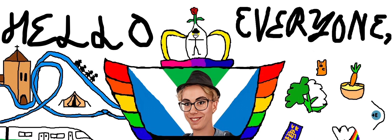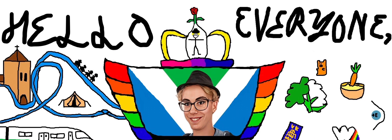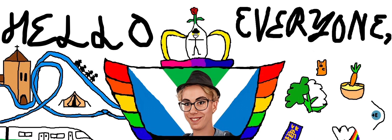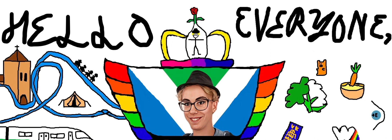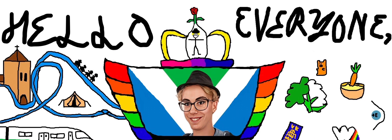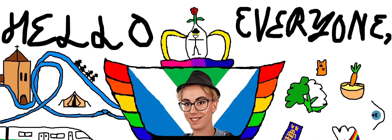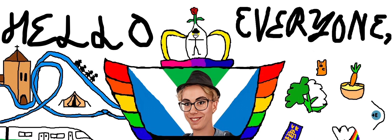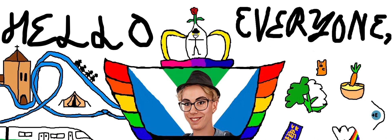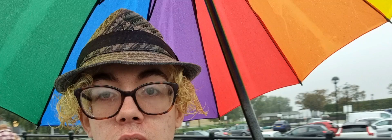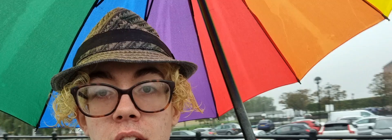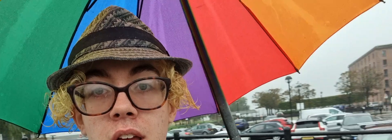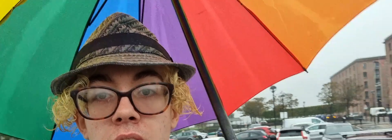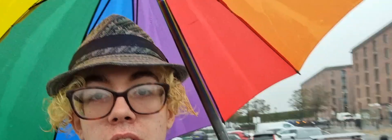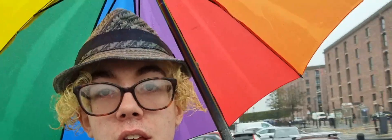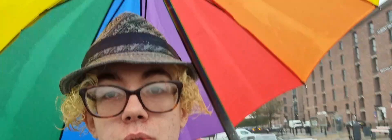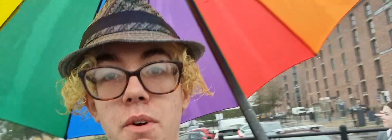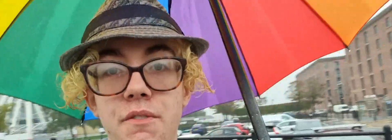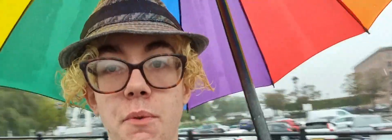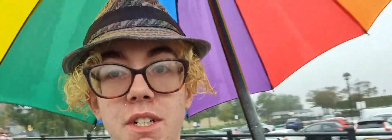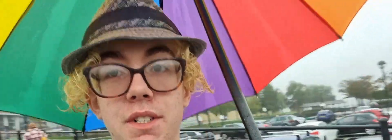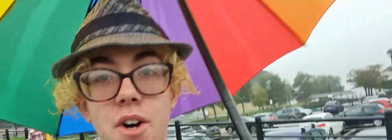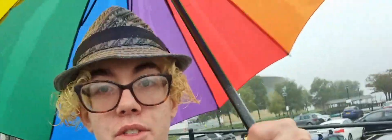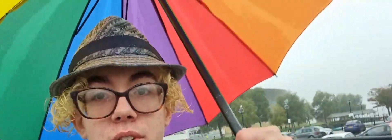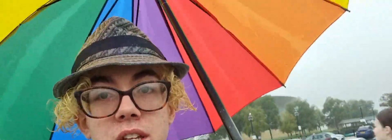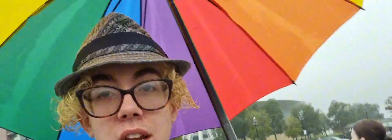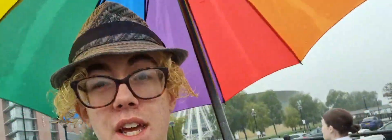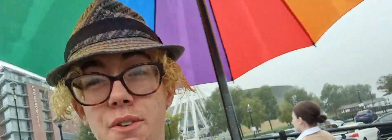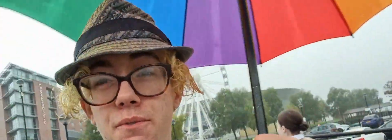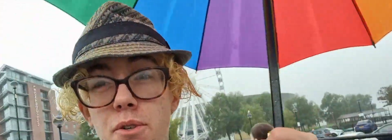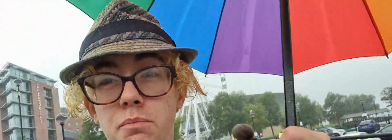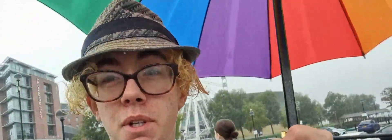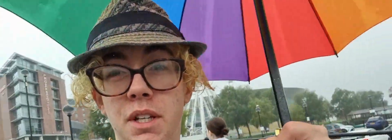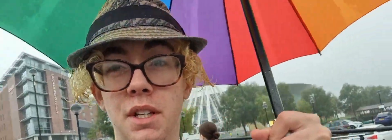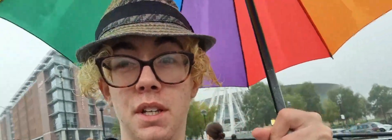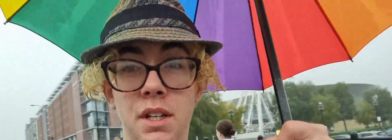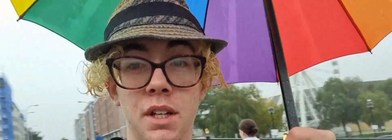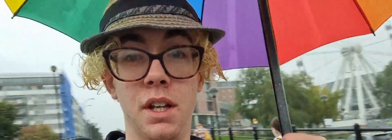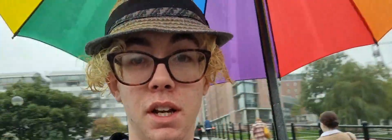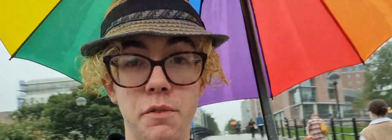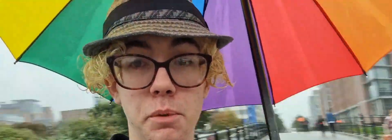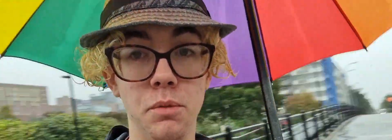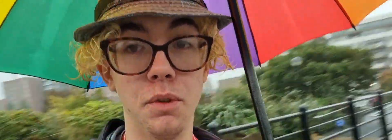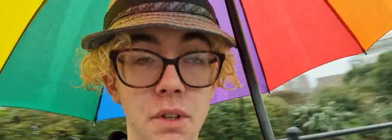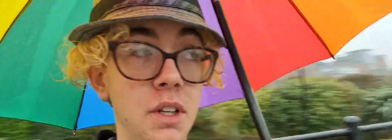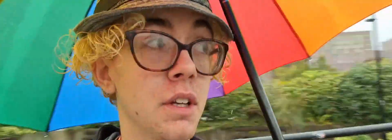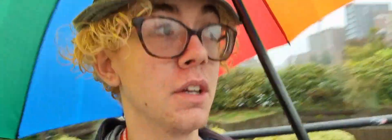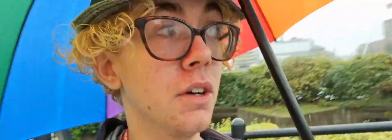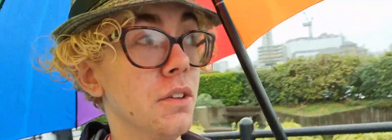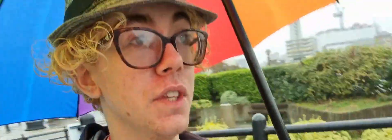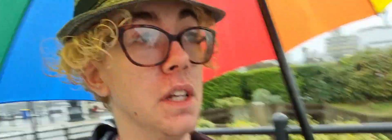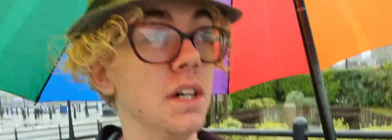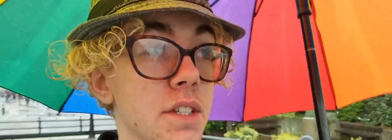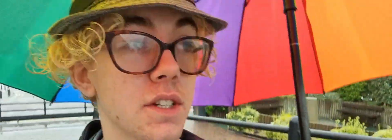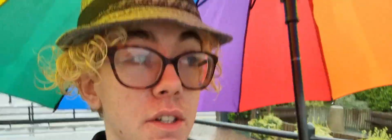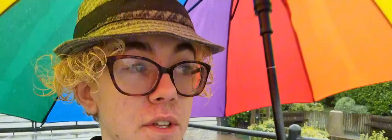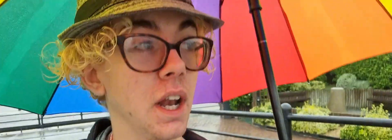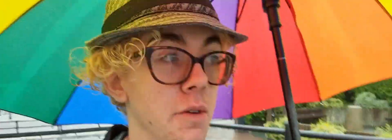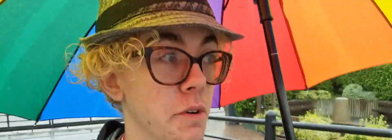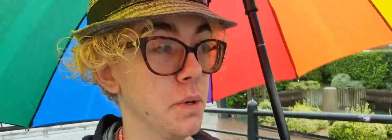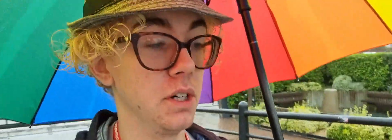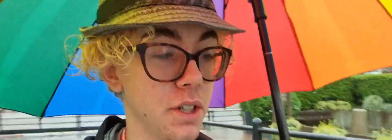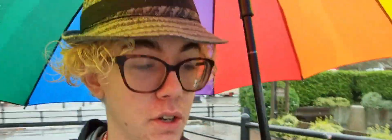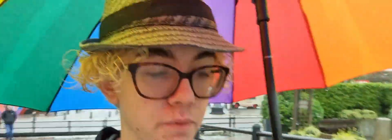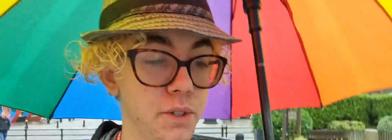had high hopes. Hello everyone, Darth Vegan here from Liverpool. On the last day